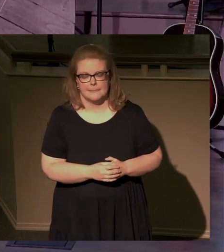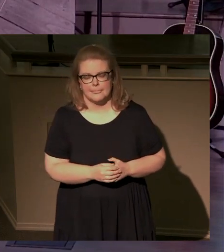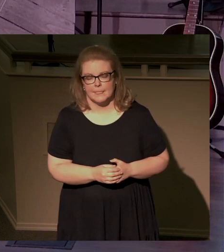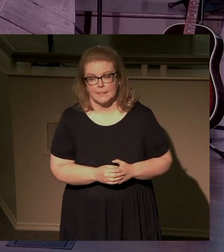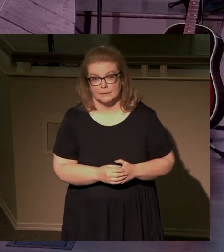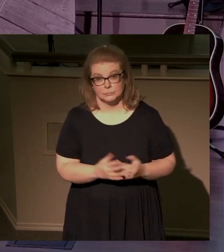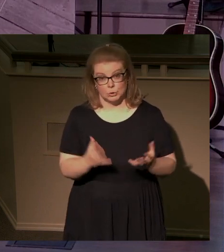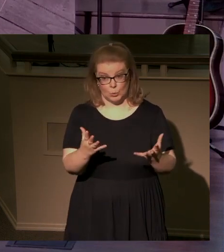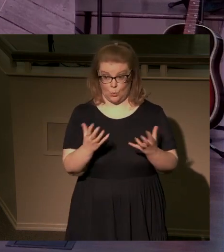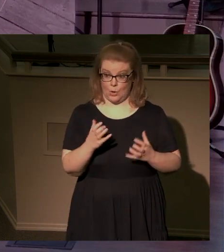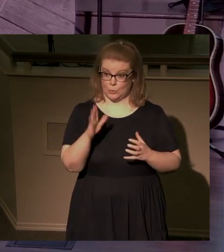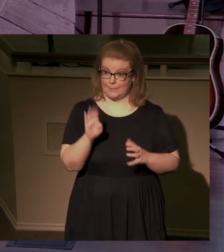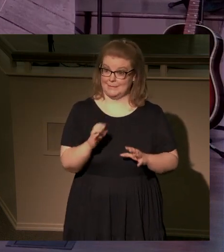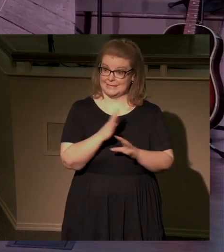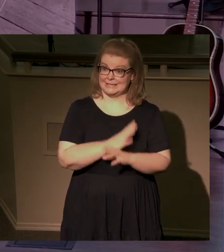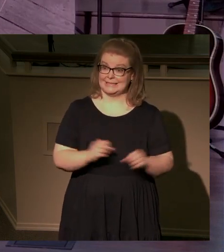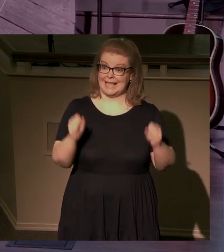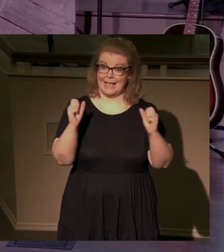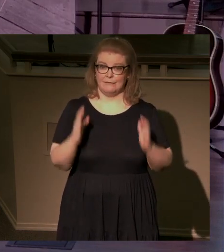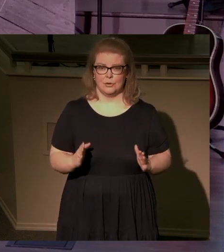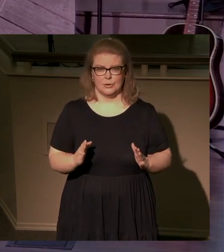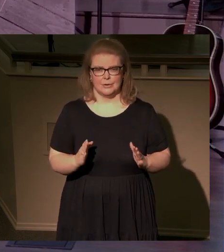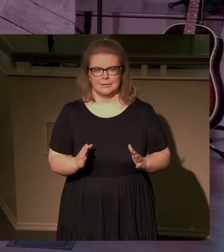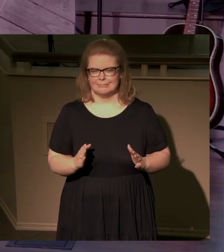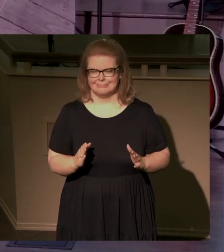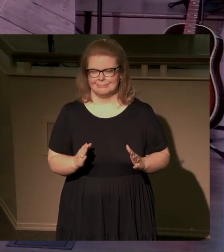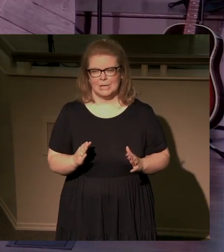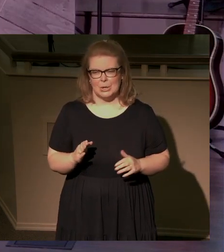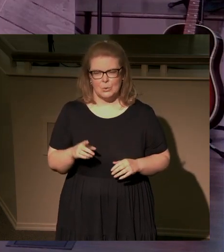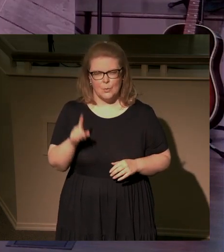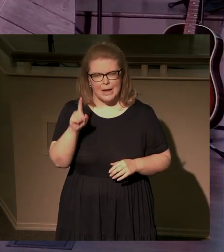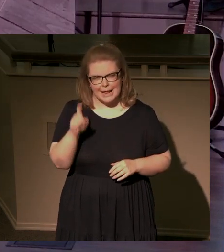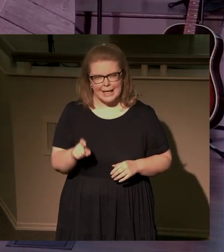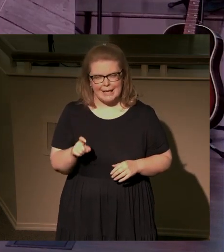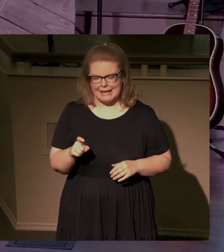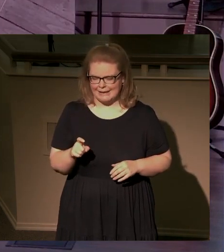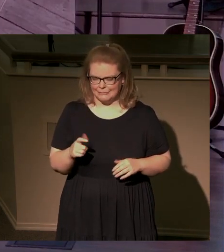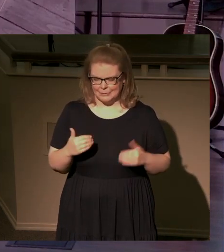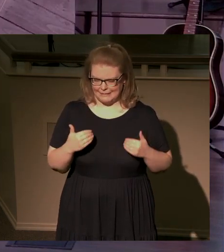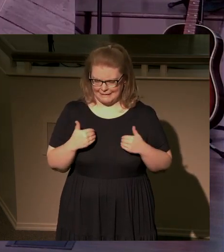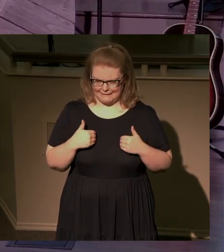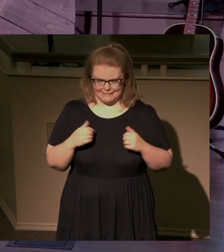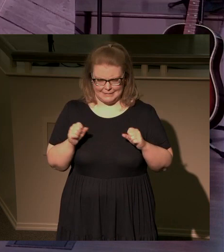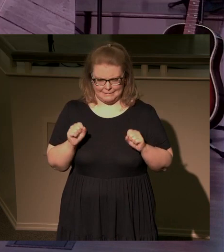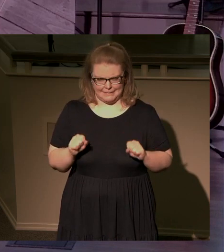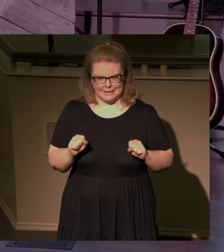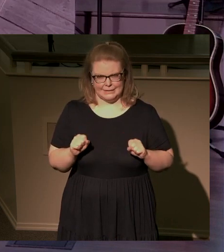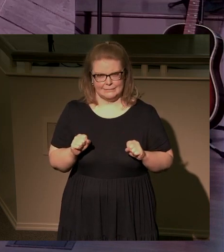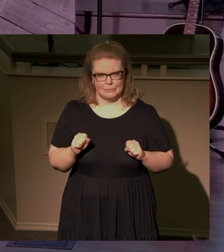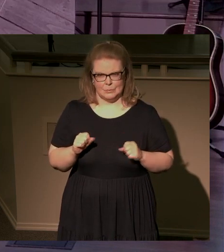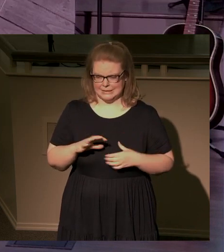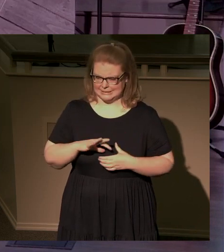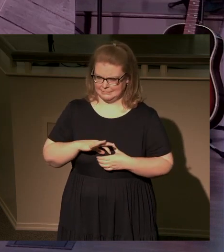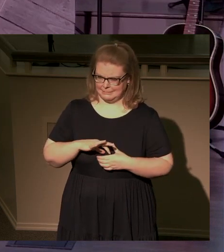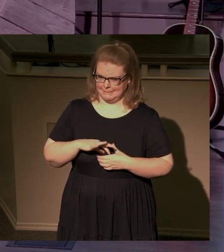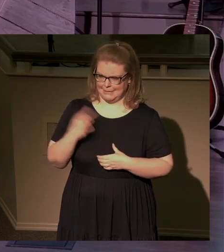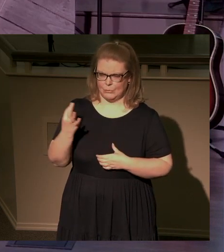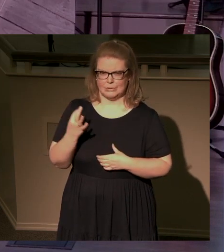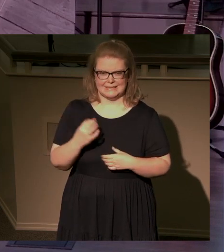If you want to be a savior, somehow you would have to access spiritual salvation for your